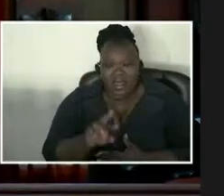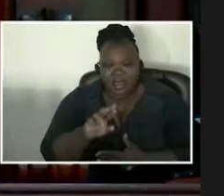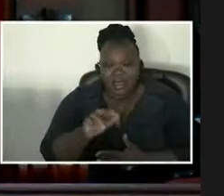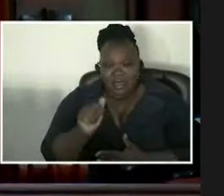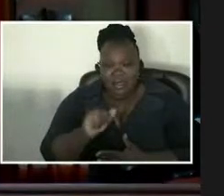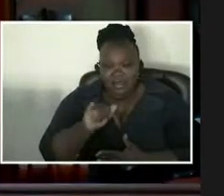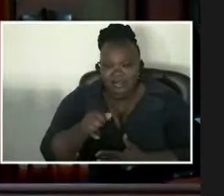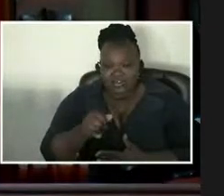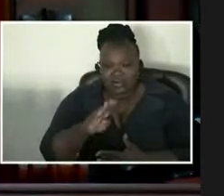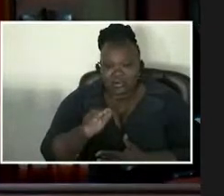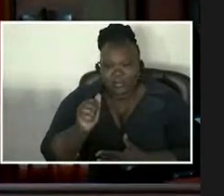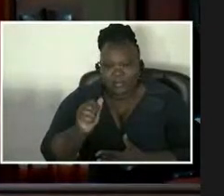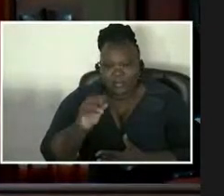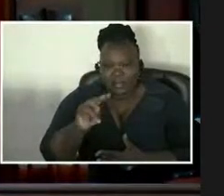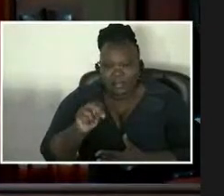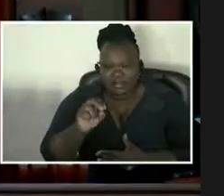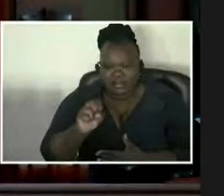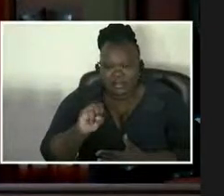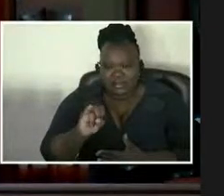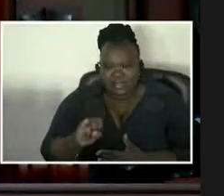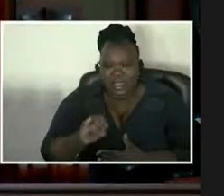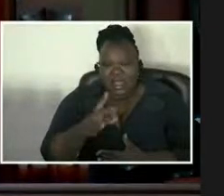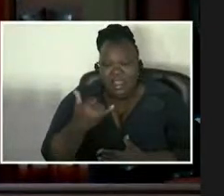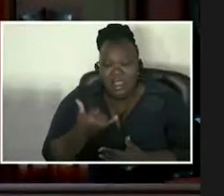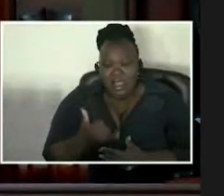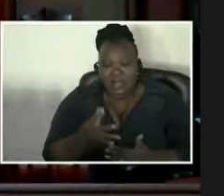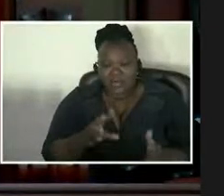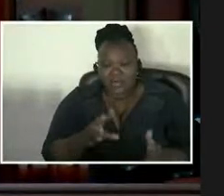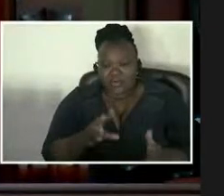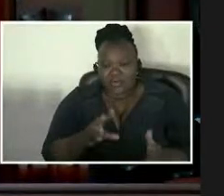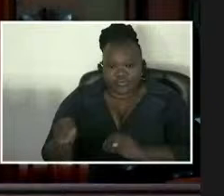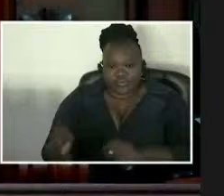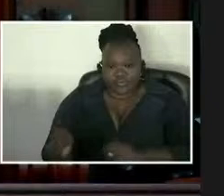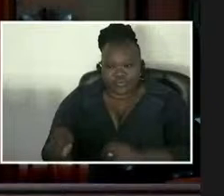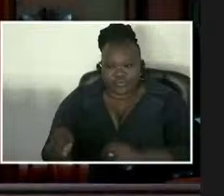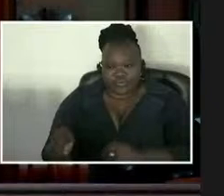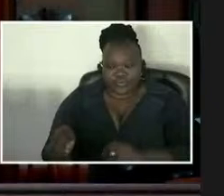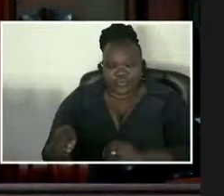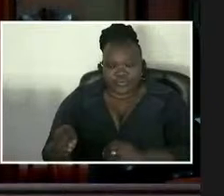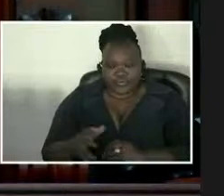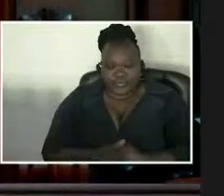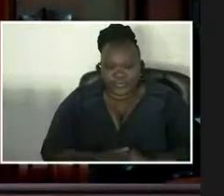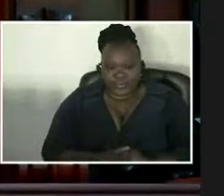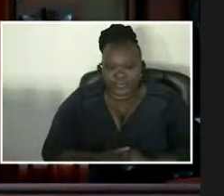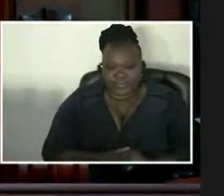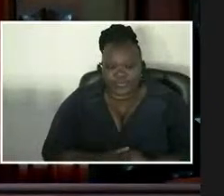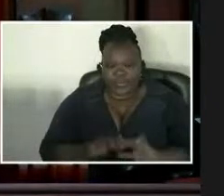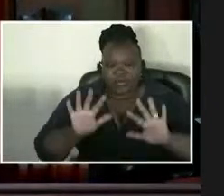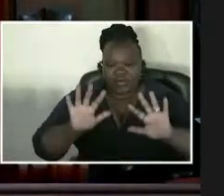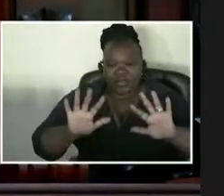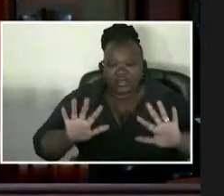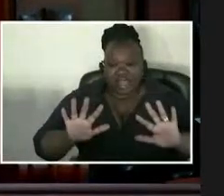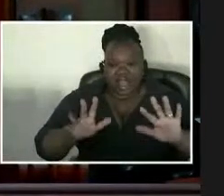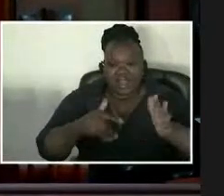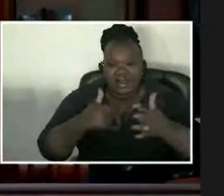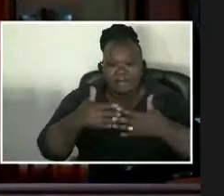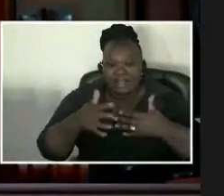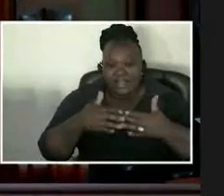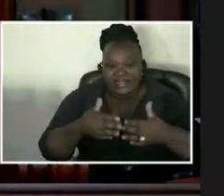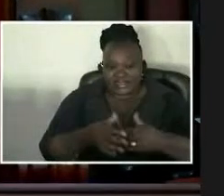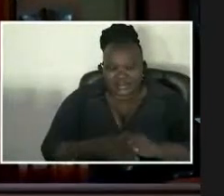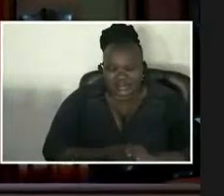members who are moving on with our debate for 10 minutes